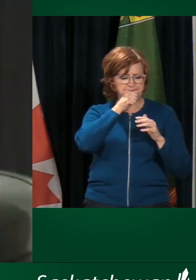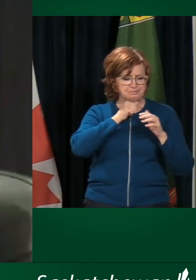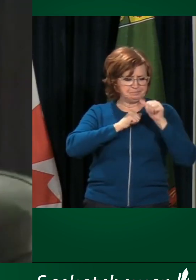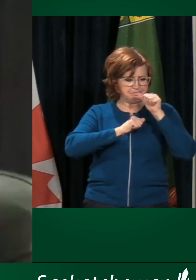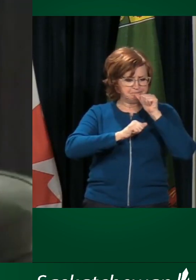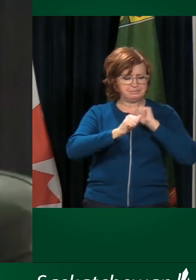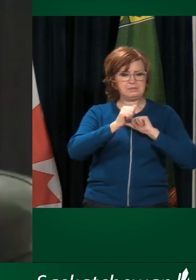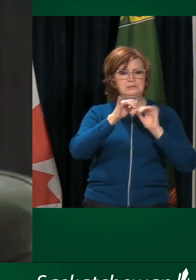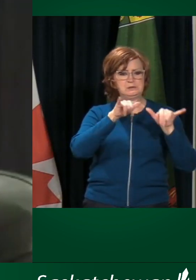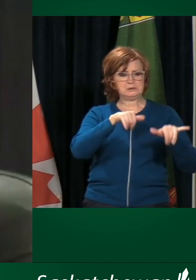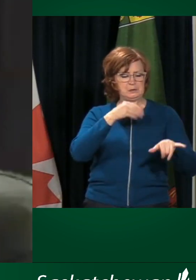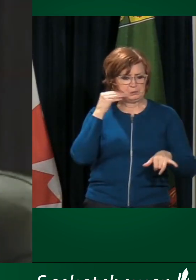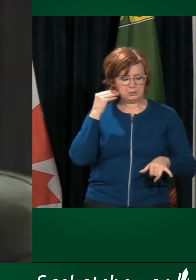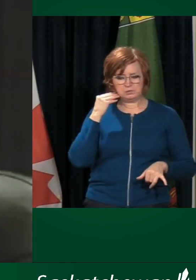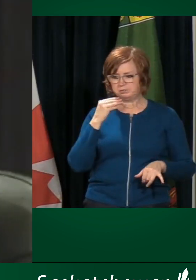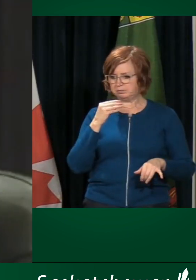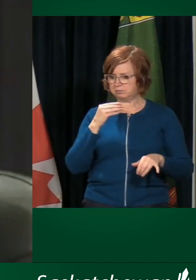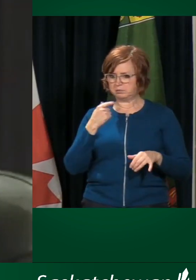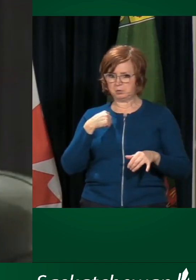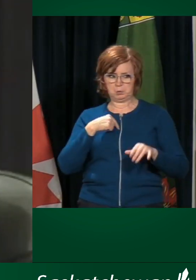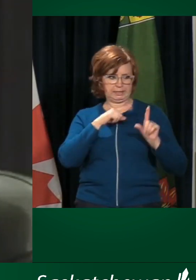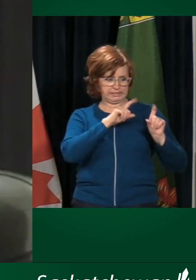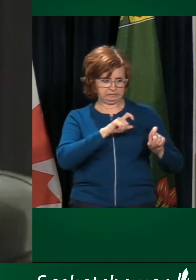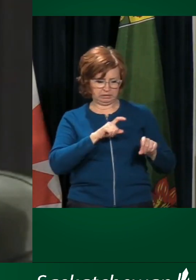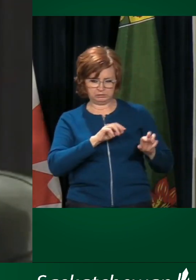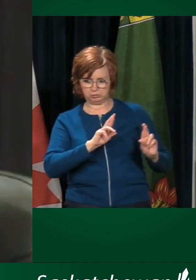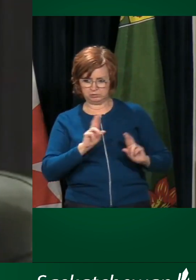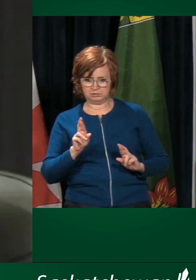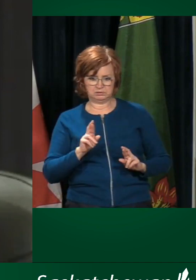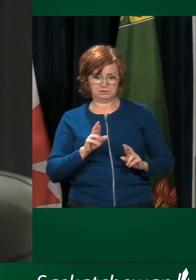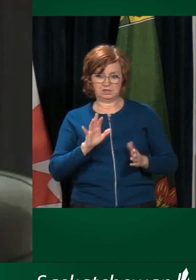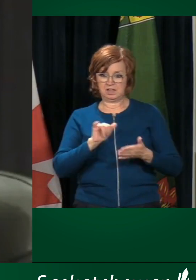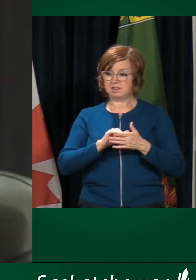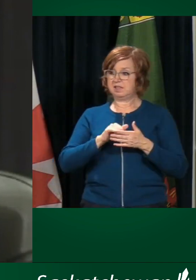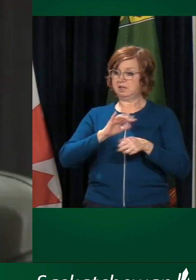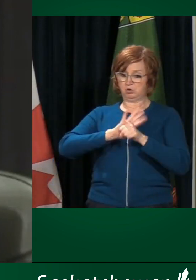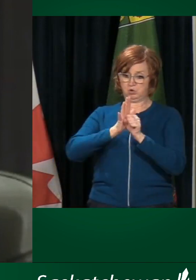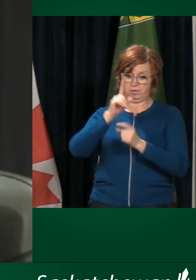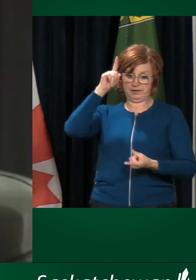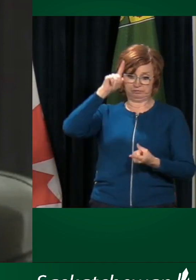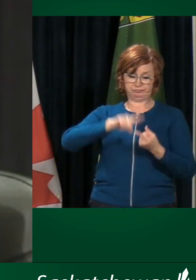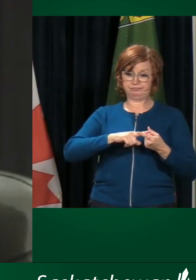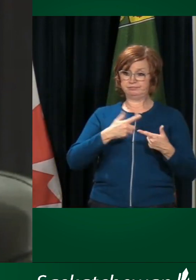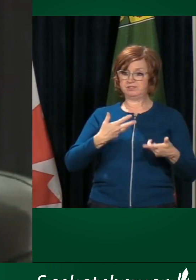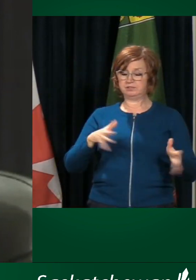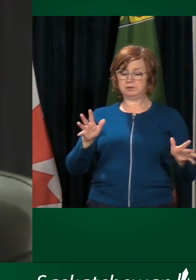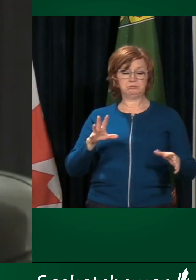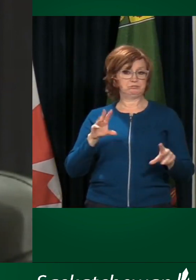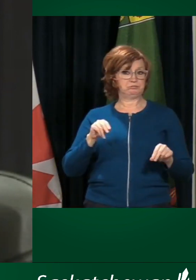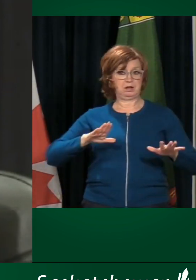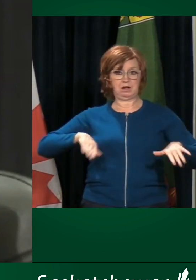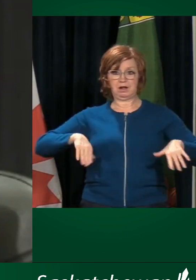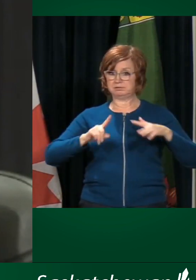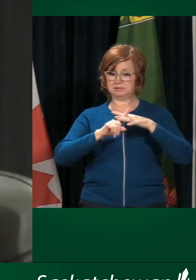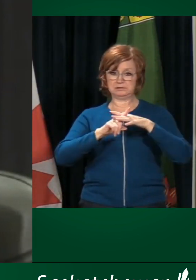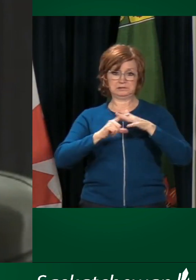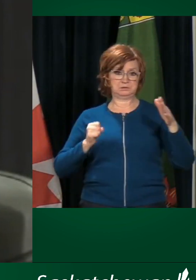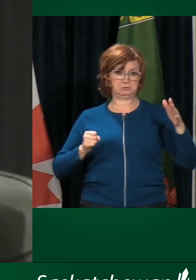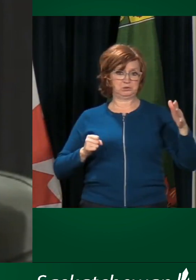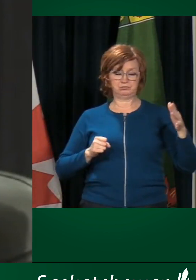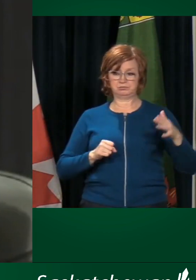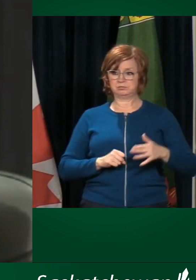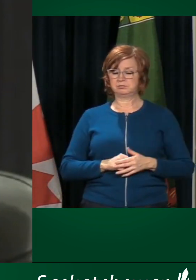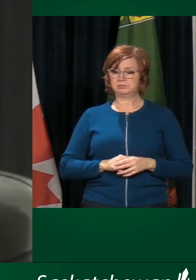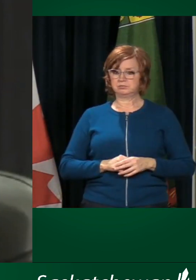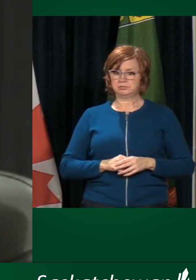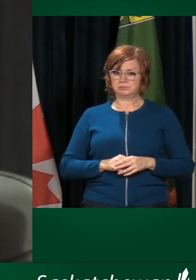trace. But we need to remember this isn't gone. It's not going away anytime soon. And it's really in the